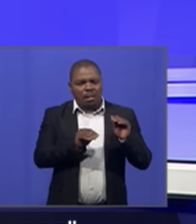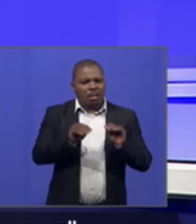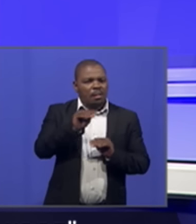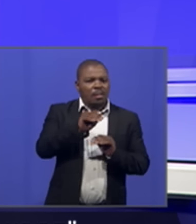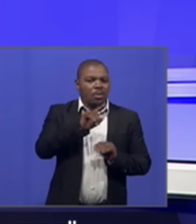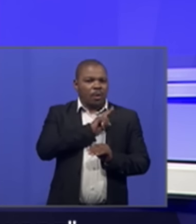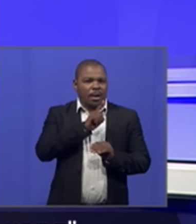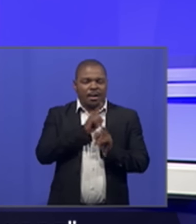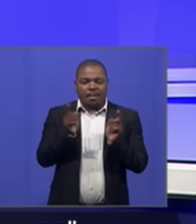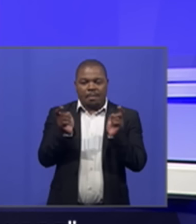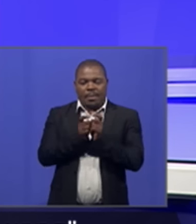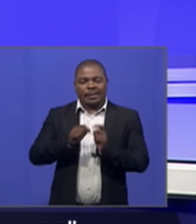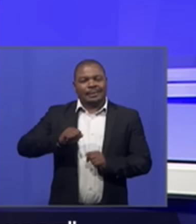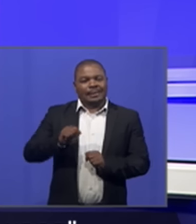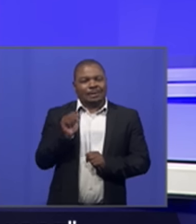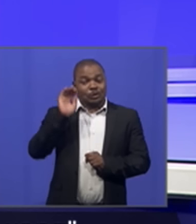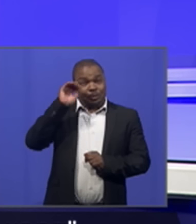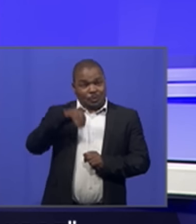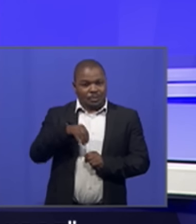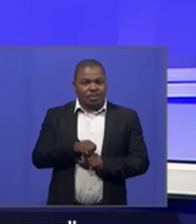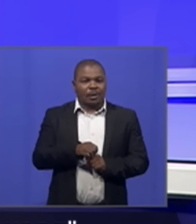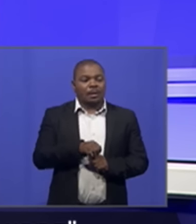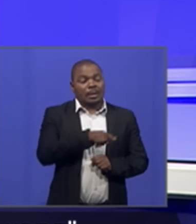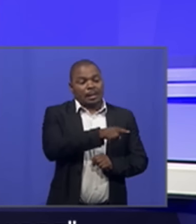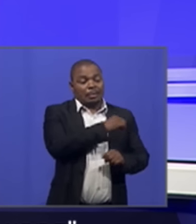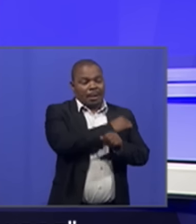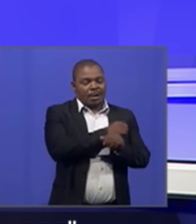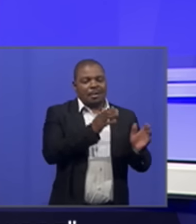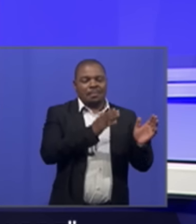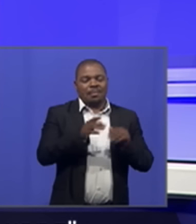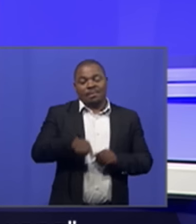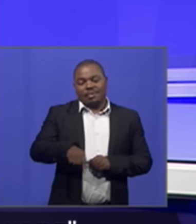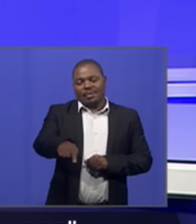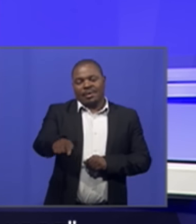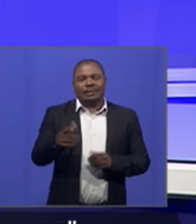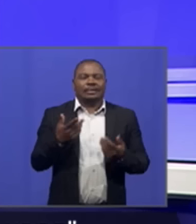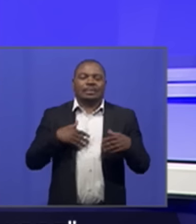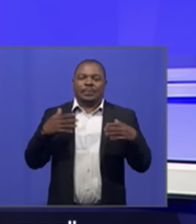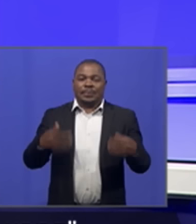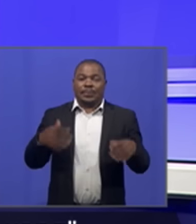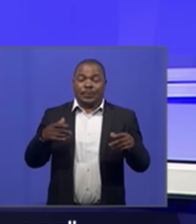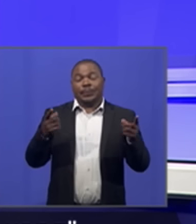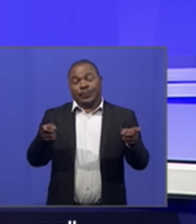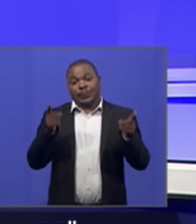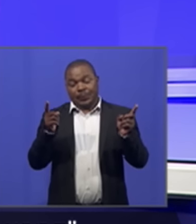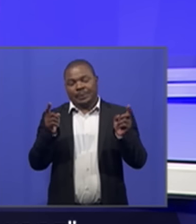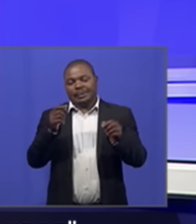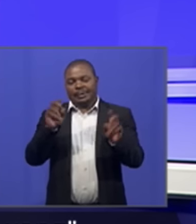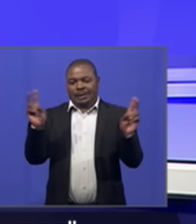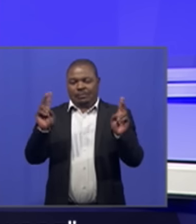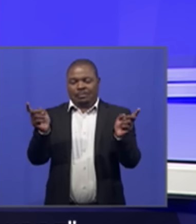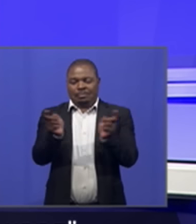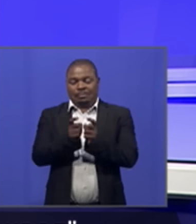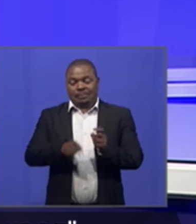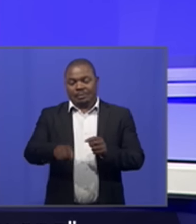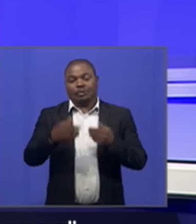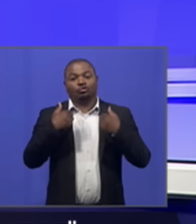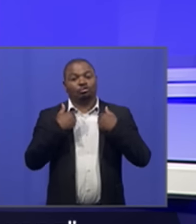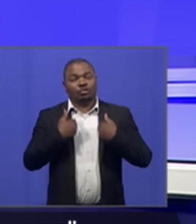fenya Stellenbosch FC go sasa. Pirates e tukišetša Soweto Derby kgahlano le lenaba le legolo Kaizer Chiefs ka Sontaga.